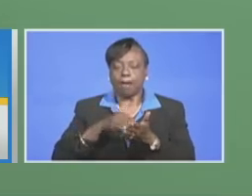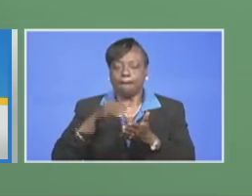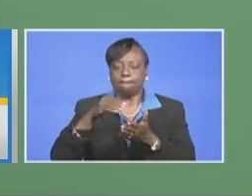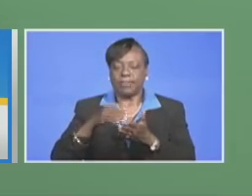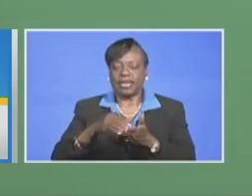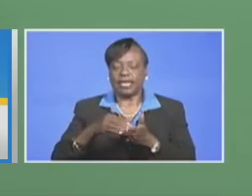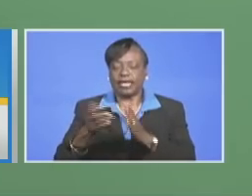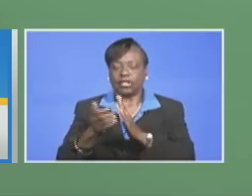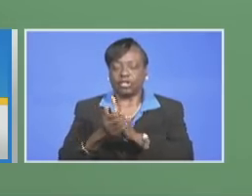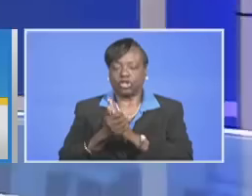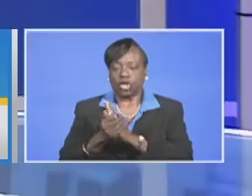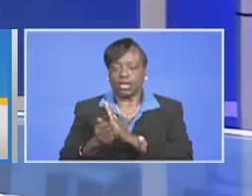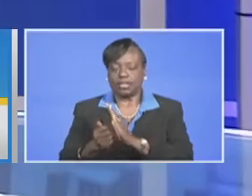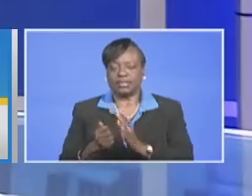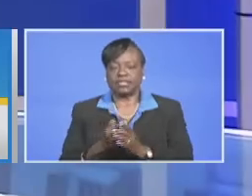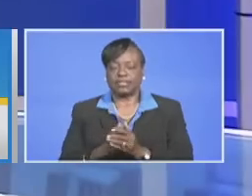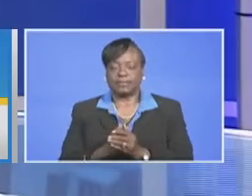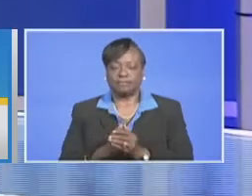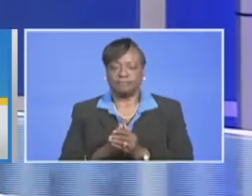million.